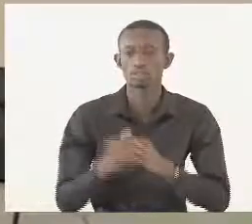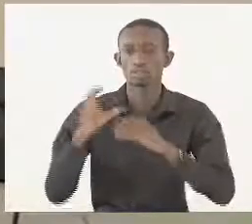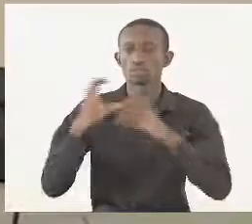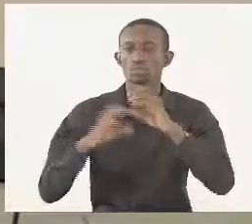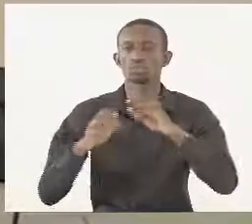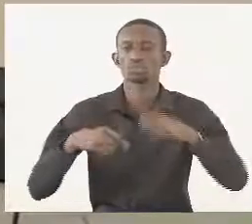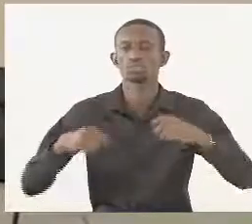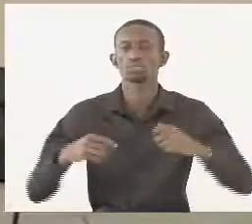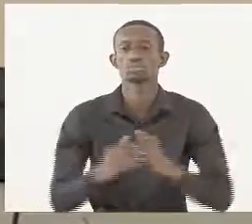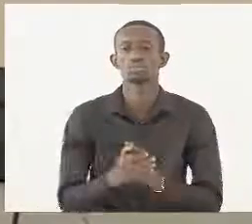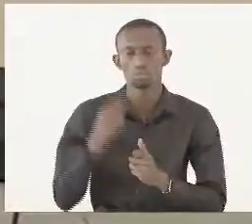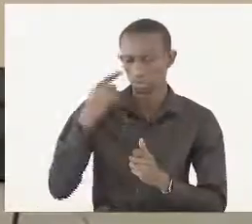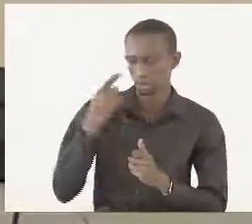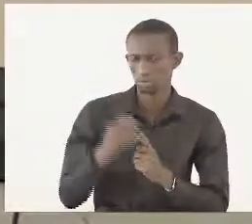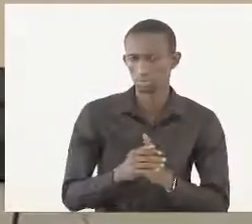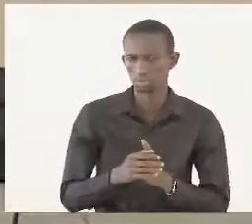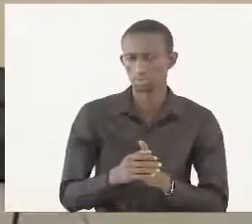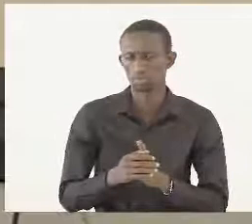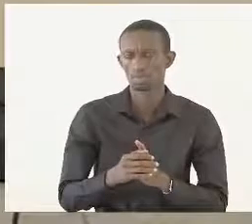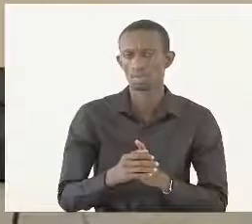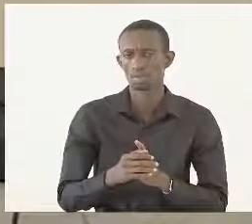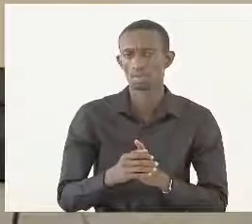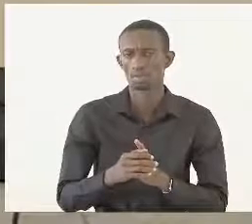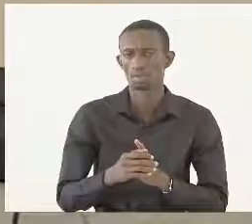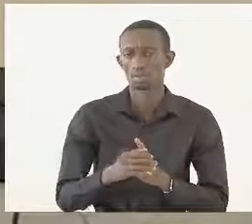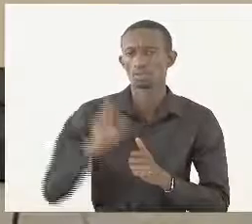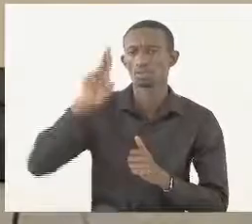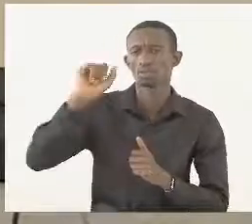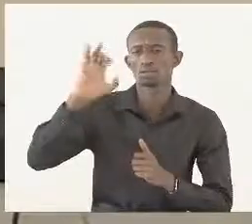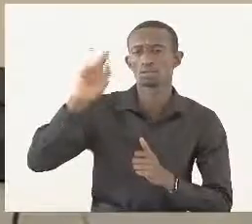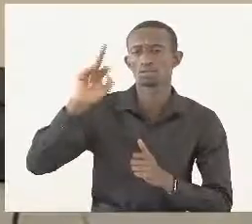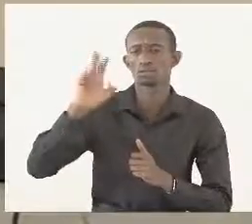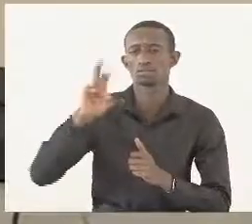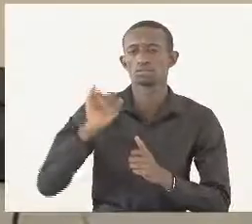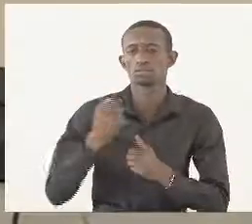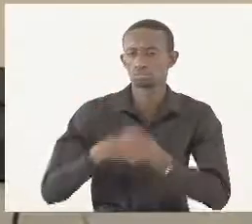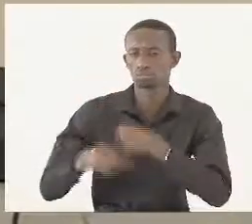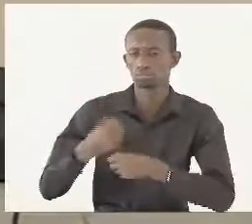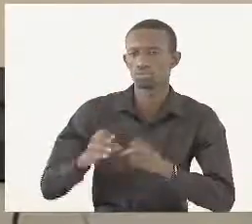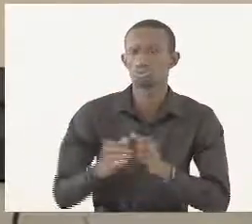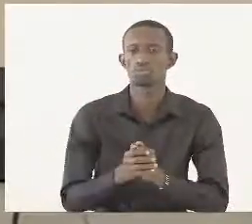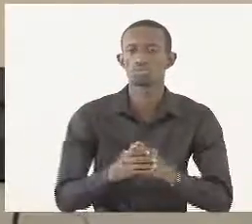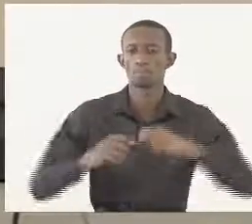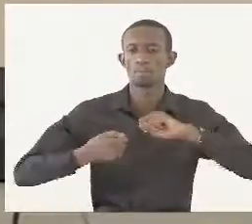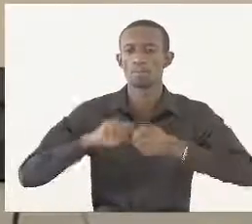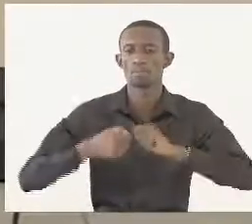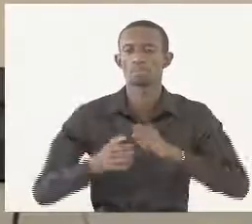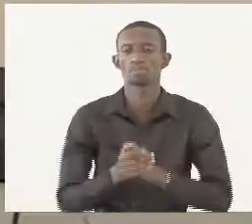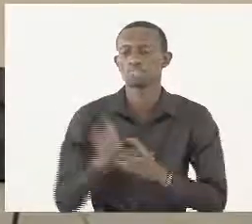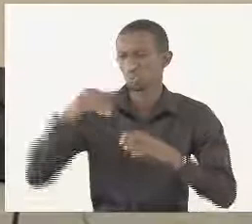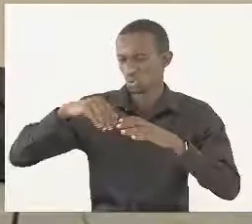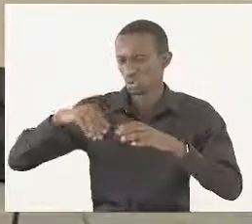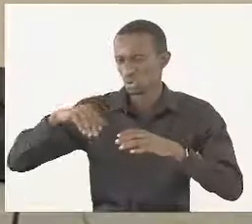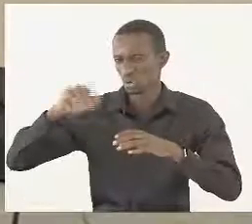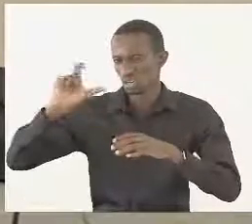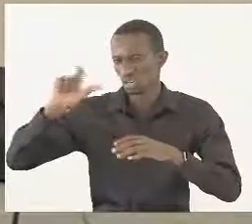that the reactivity of metals, including group 1 metals, the alkali metals, it